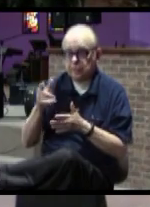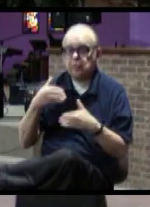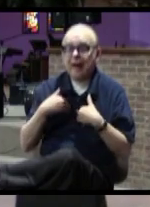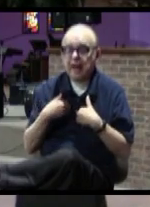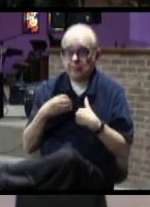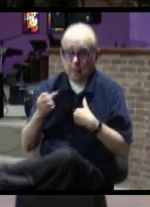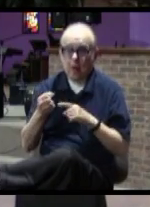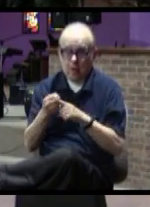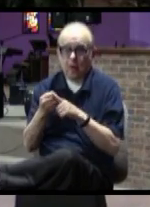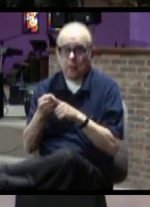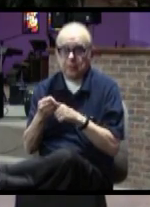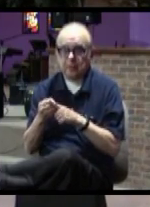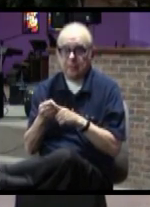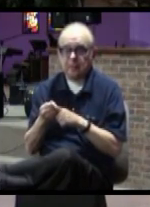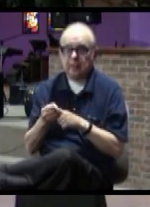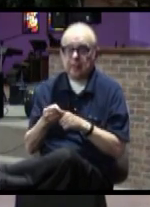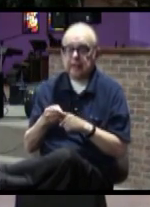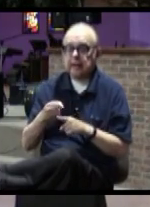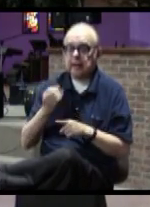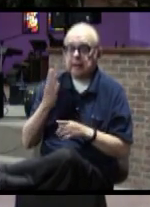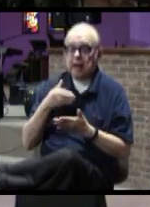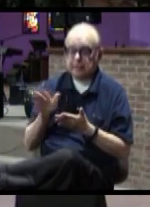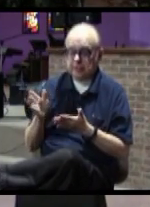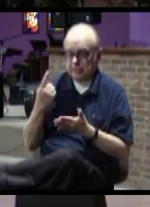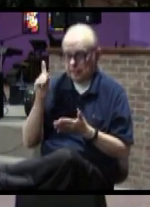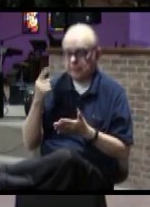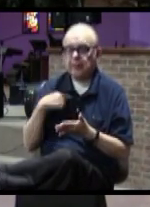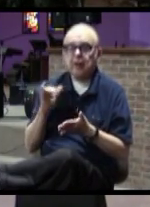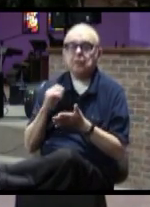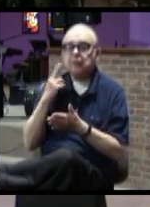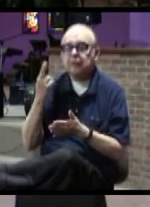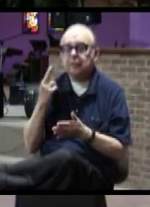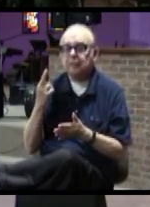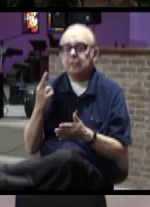that you hold. And this is why God has sent you here.